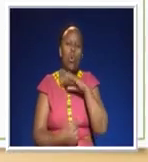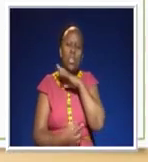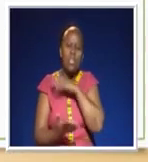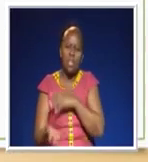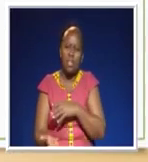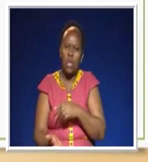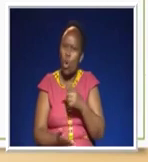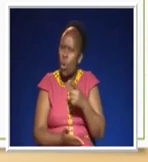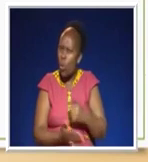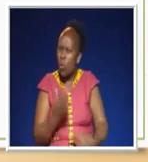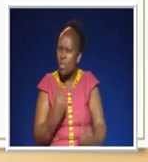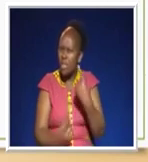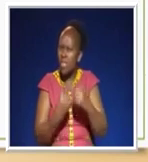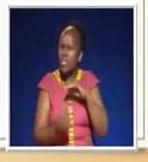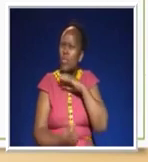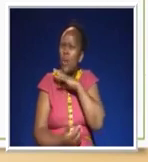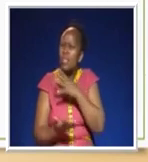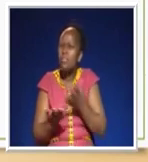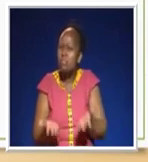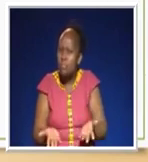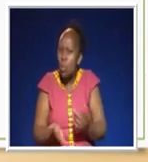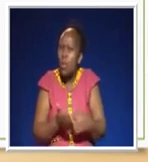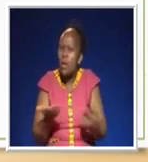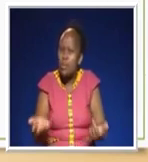What are kitchen wastes?